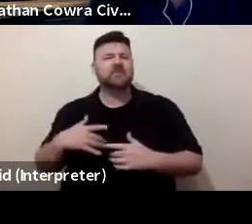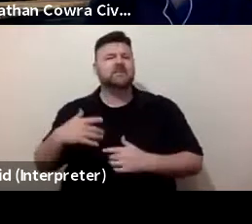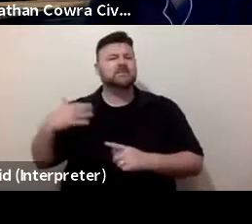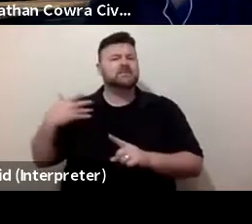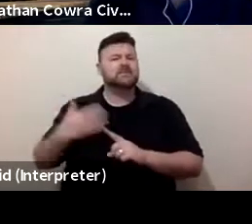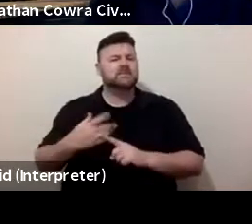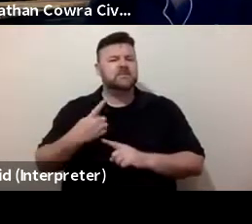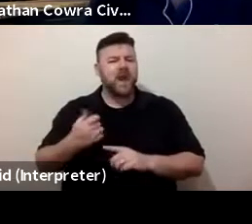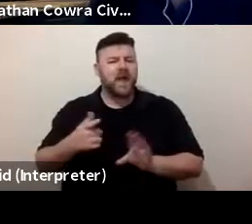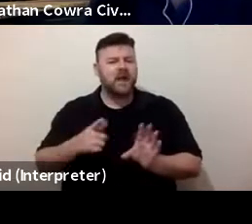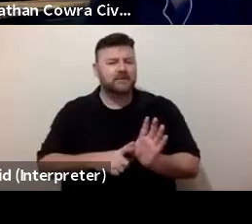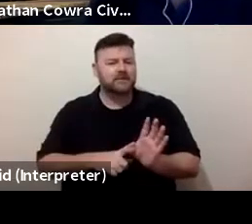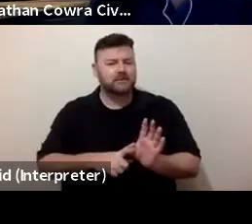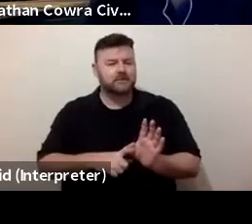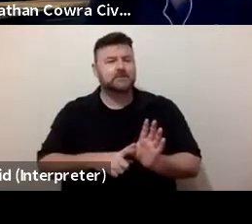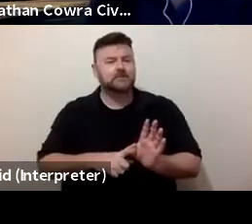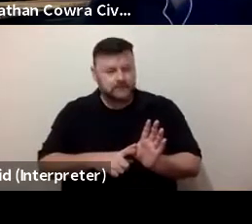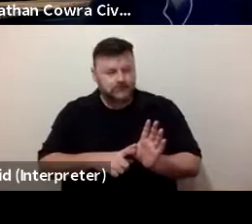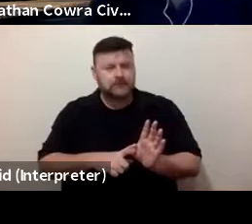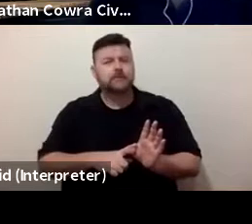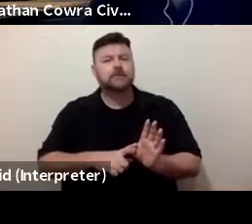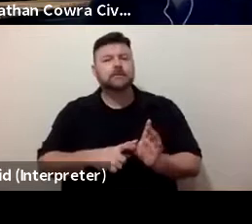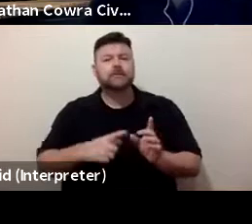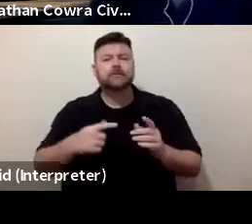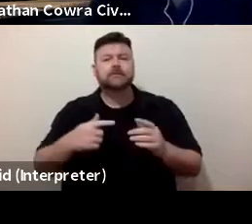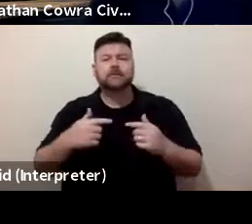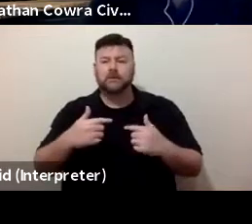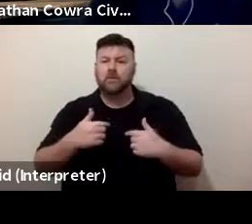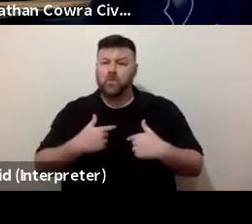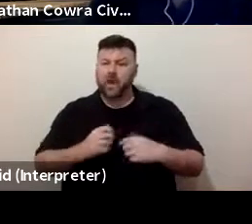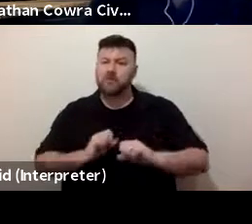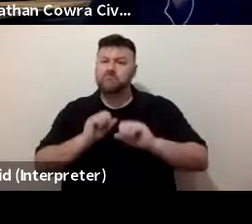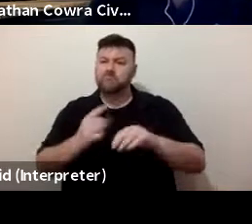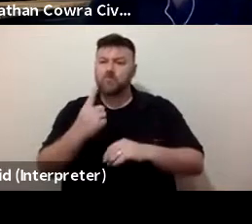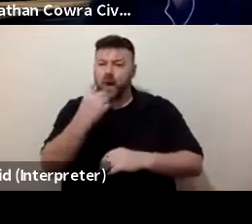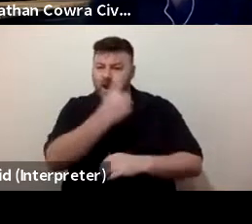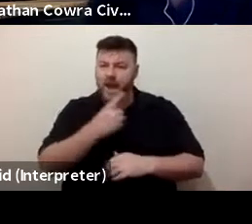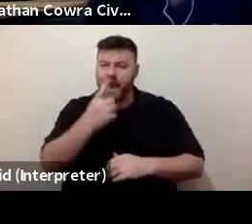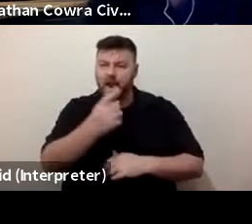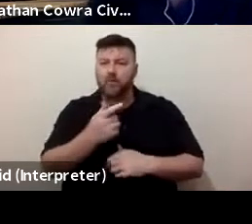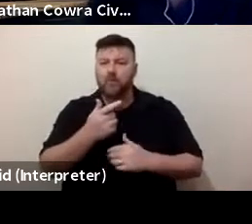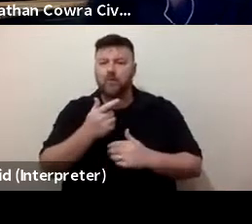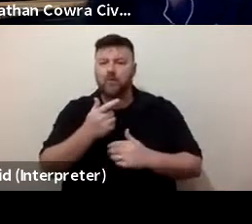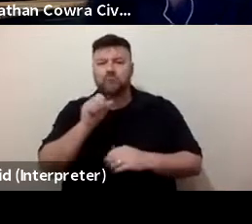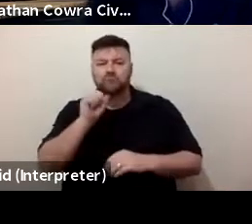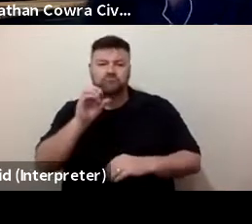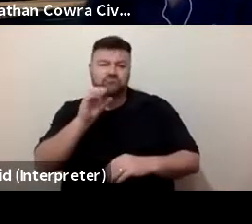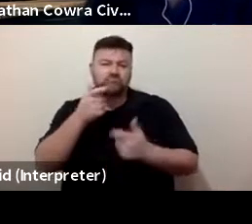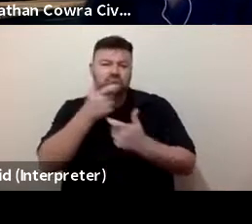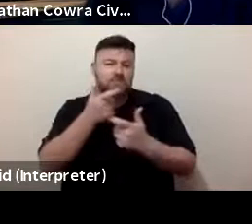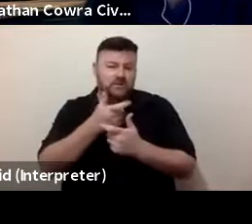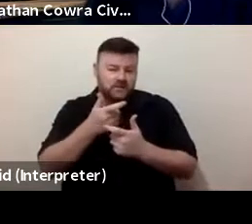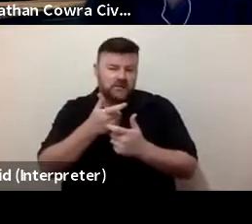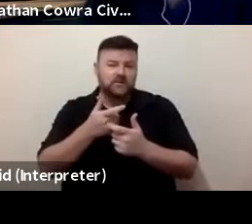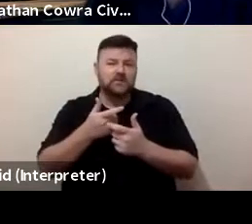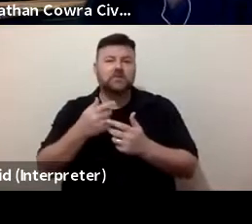is like, well, we put out a solid hour of kind of comedy content every week for our show, and